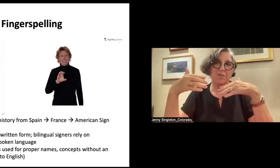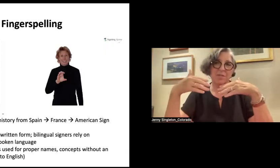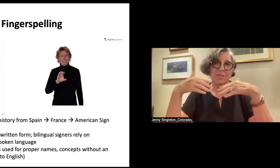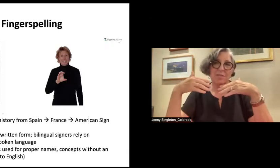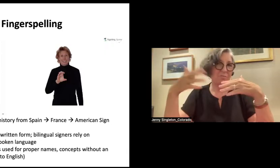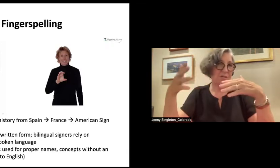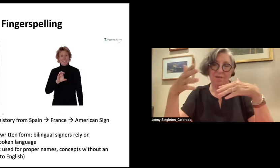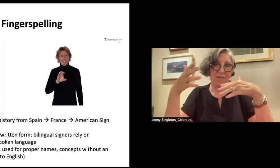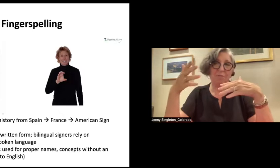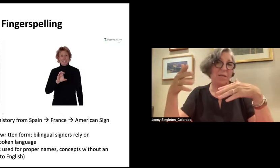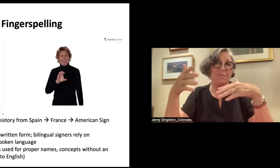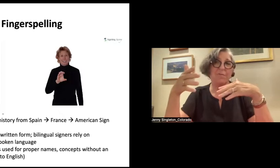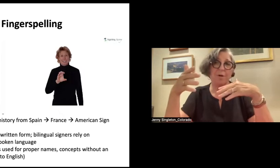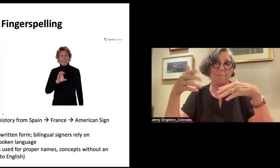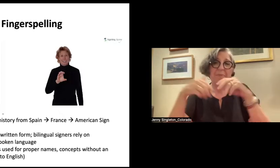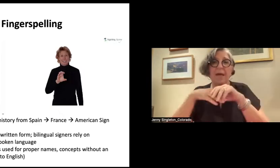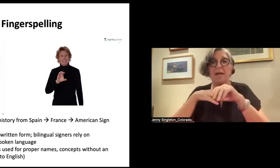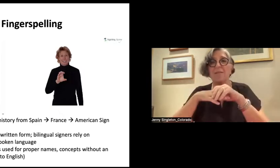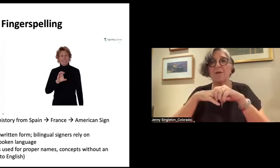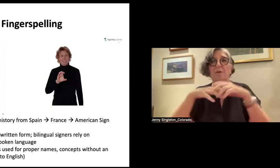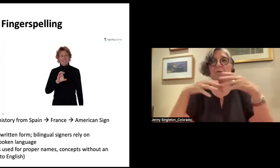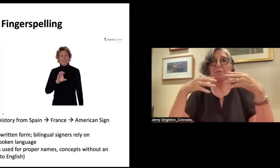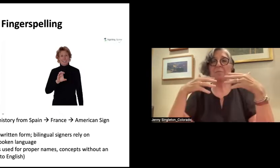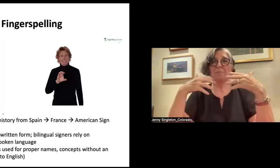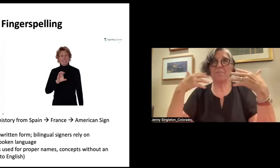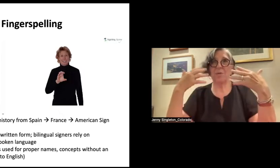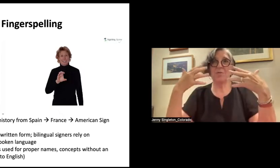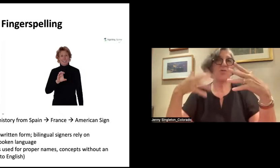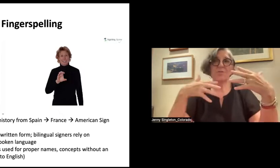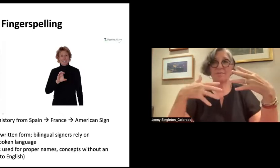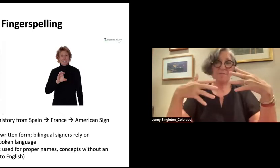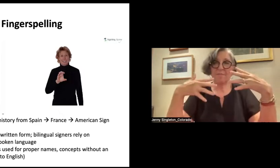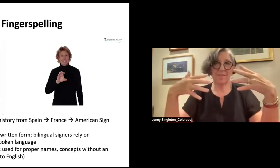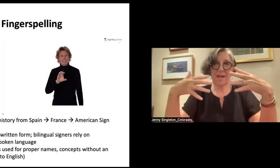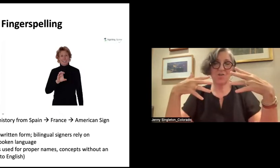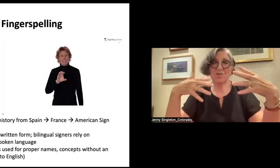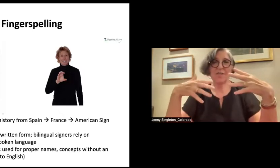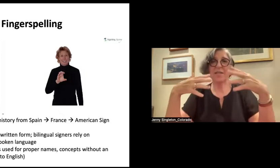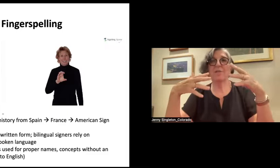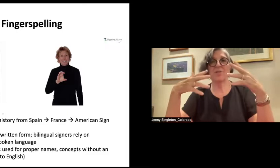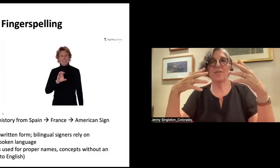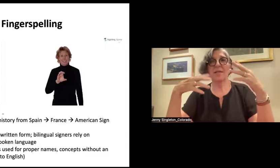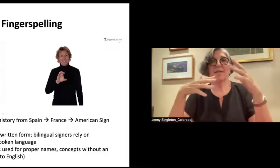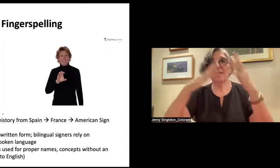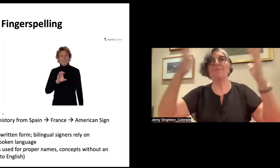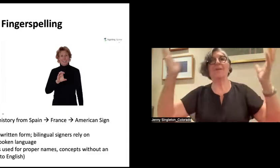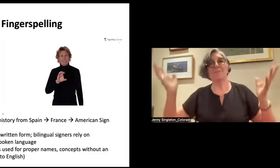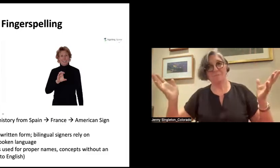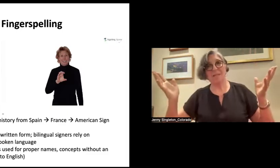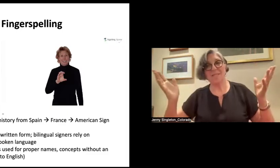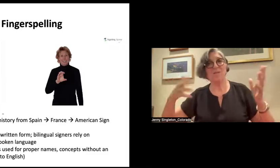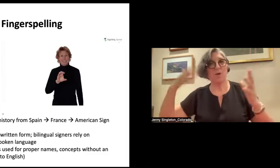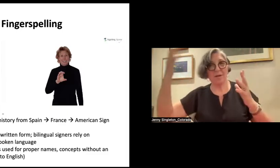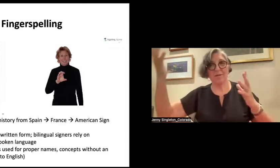sign languages don't have a written form. And so users of national sign languages live